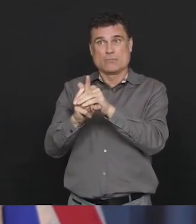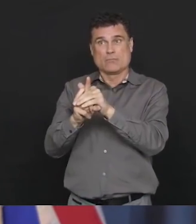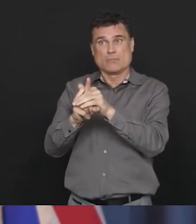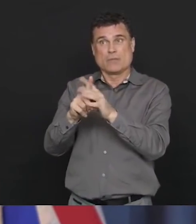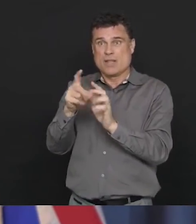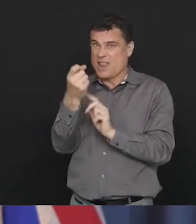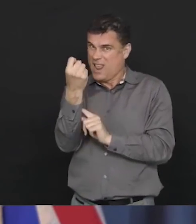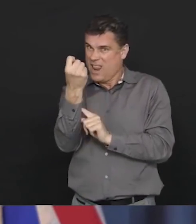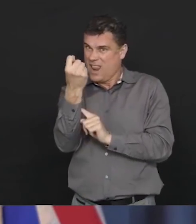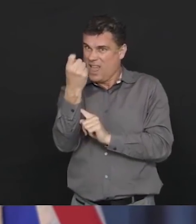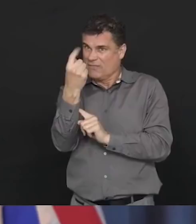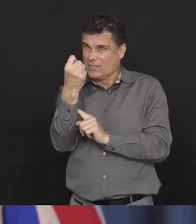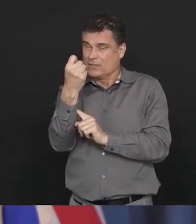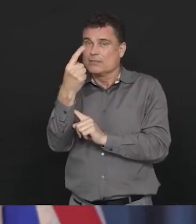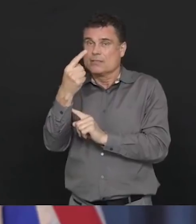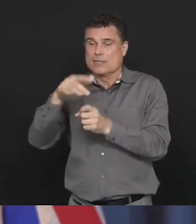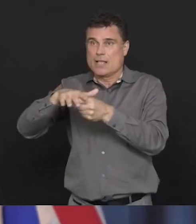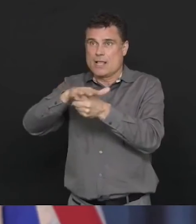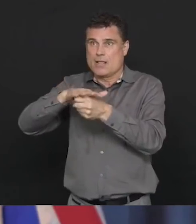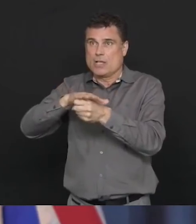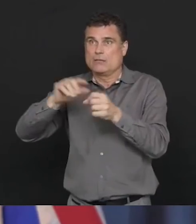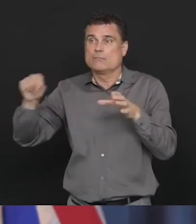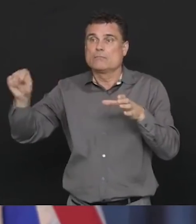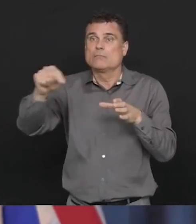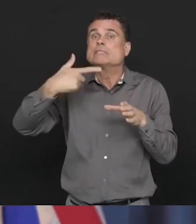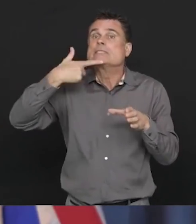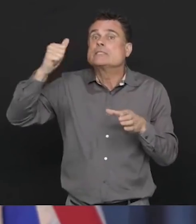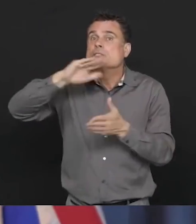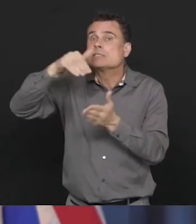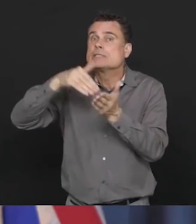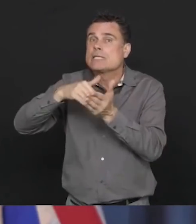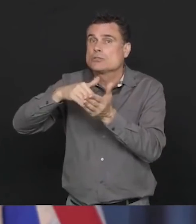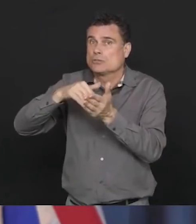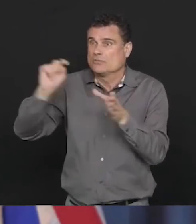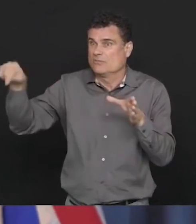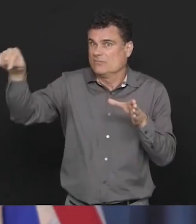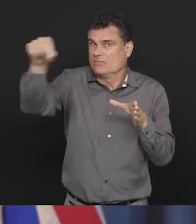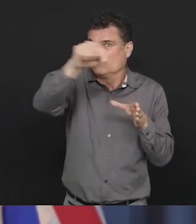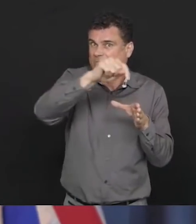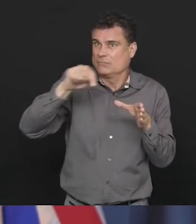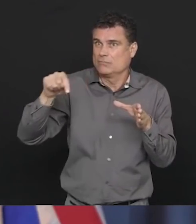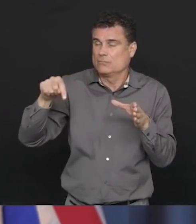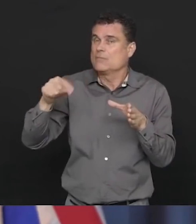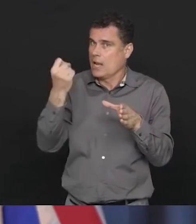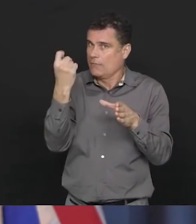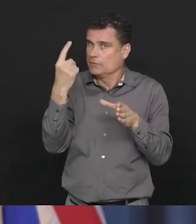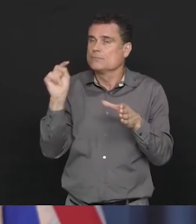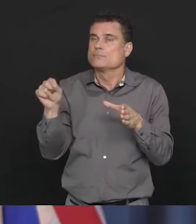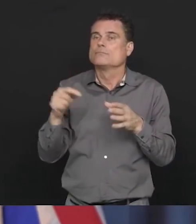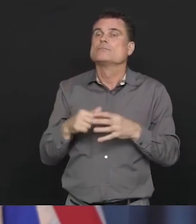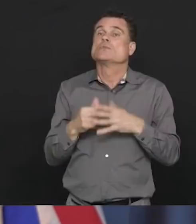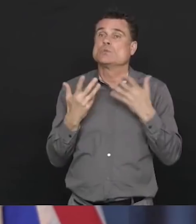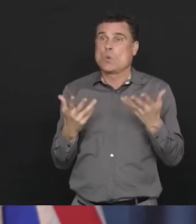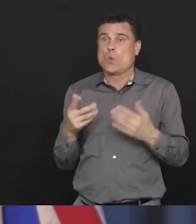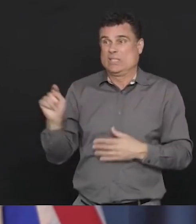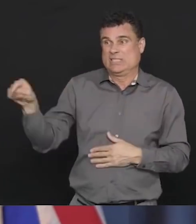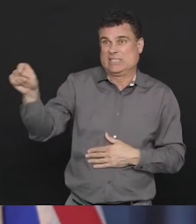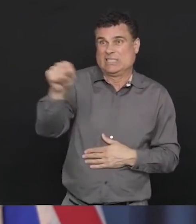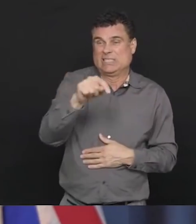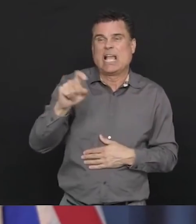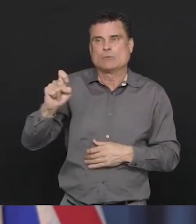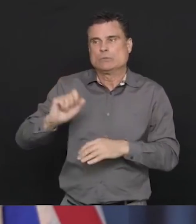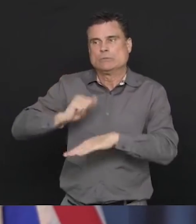put restrictions on what staff can do, on what visitors can come in, on what residents can do, and it is